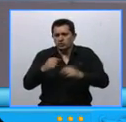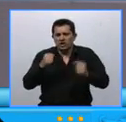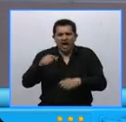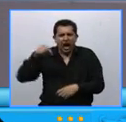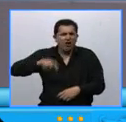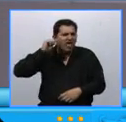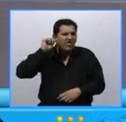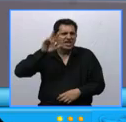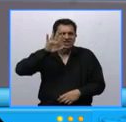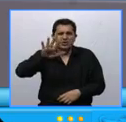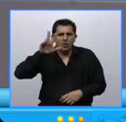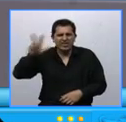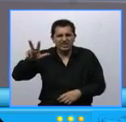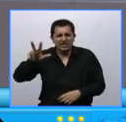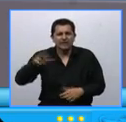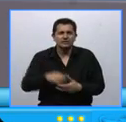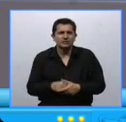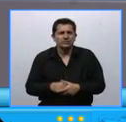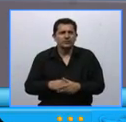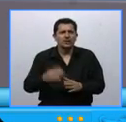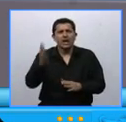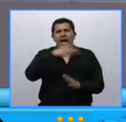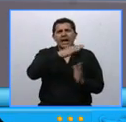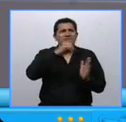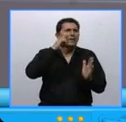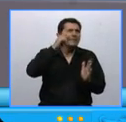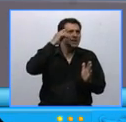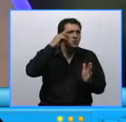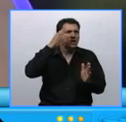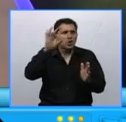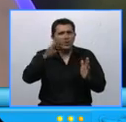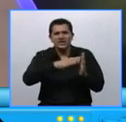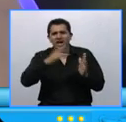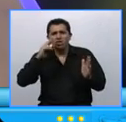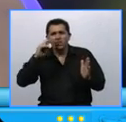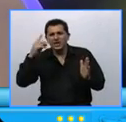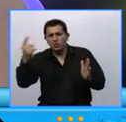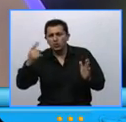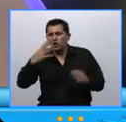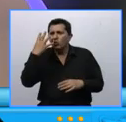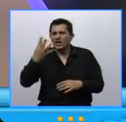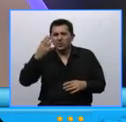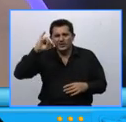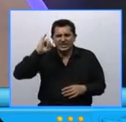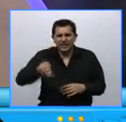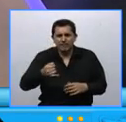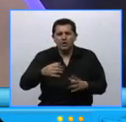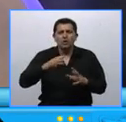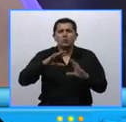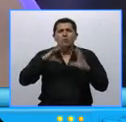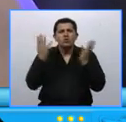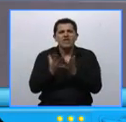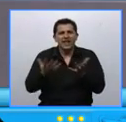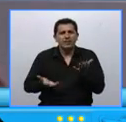53 años. Entre 1990 y 2001 fue 4 veces campeón mundial de los